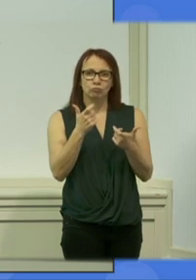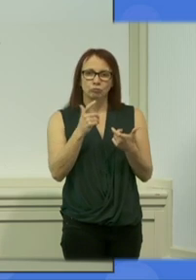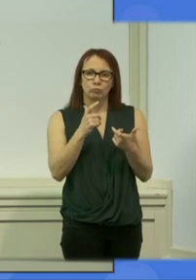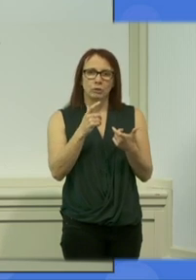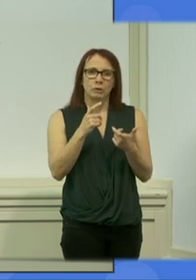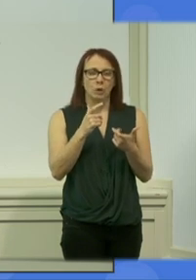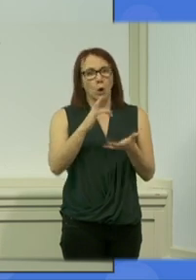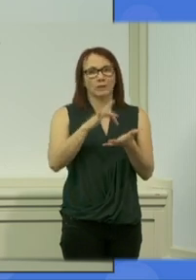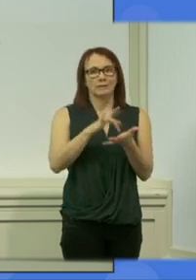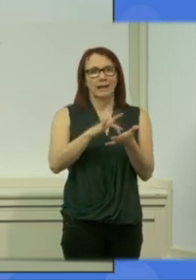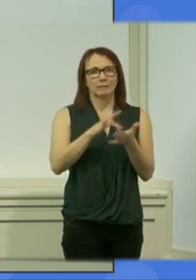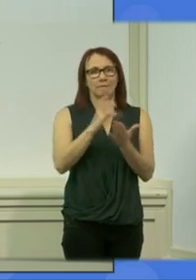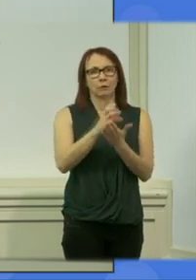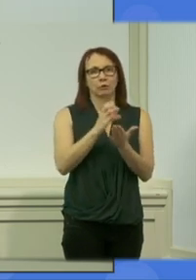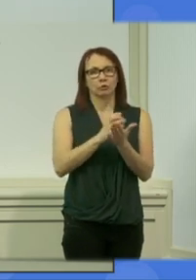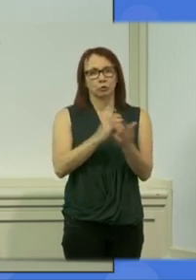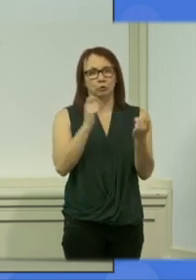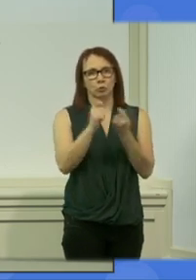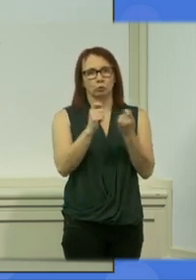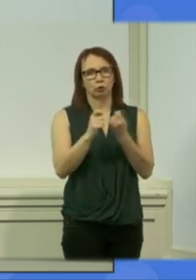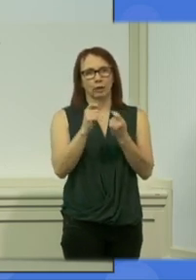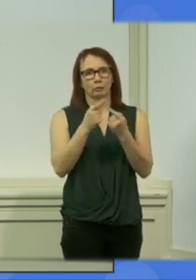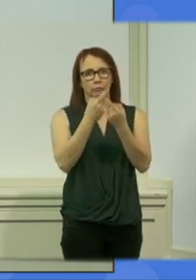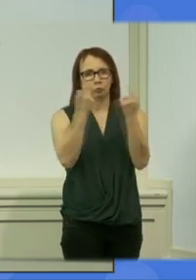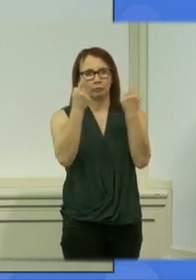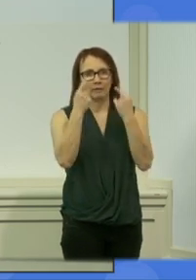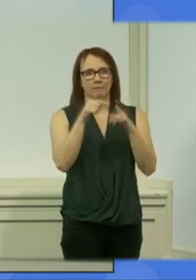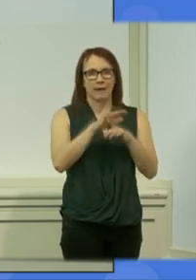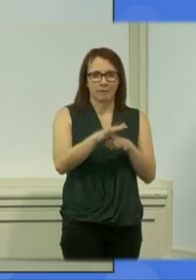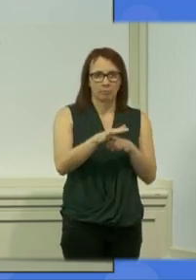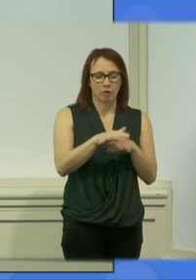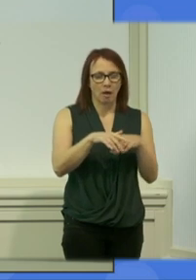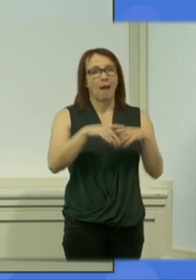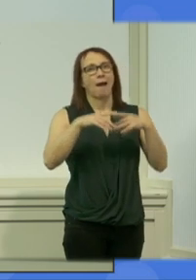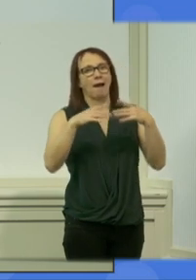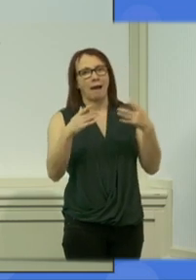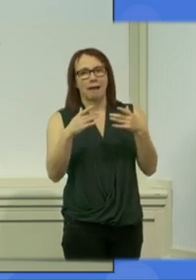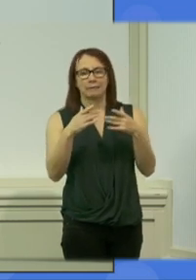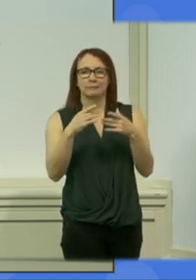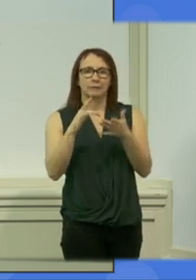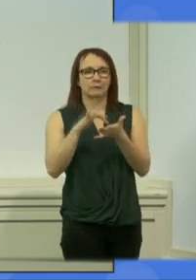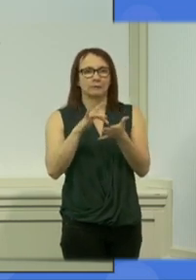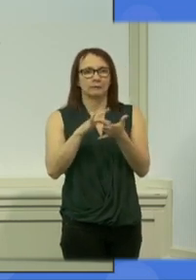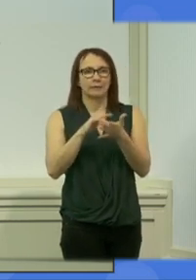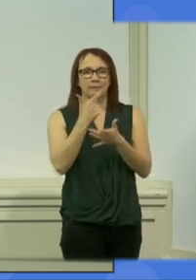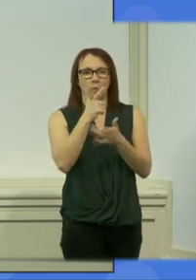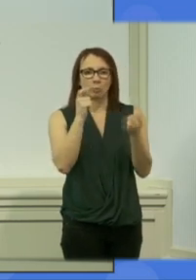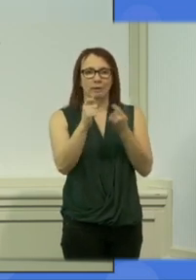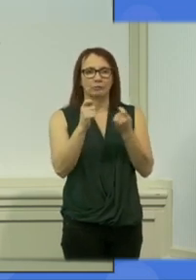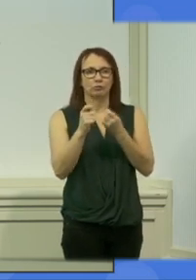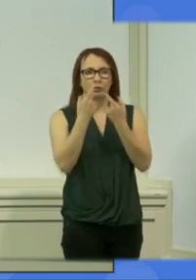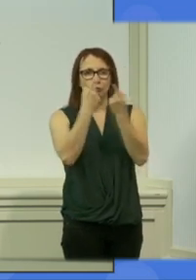on Constitutional Change at the University of Edinburgh and the Centre for Population Change at the University of